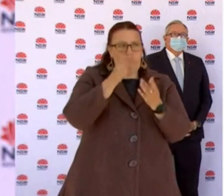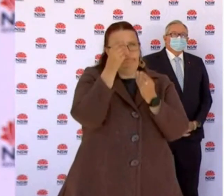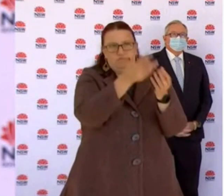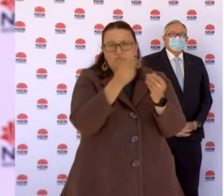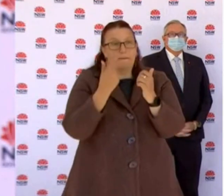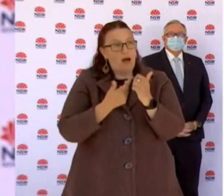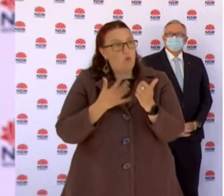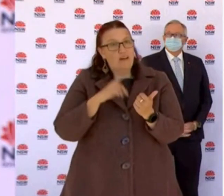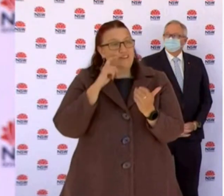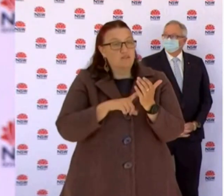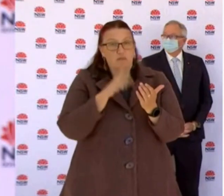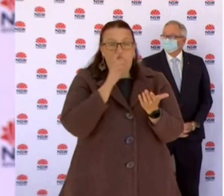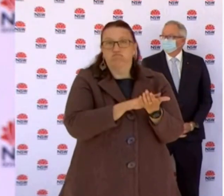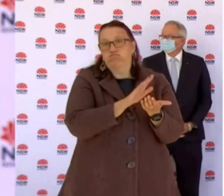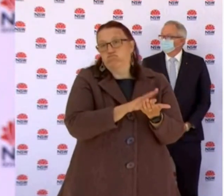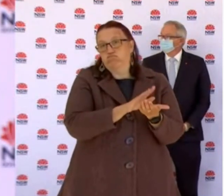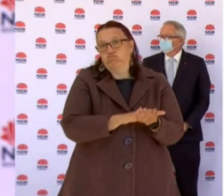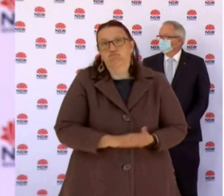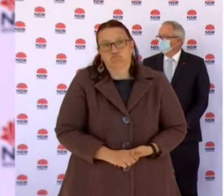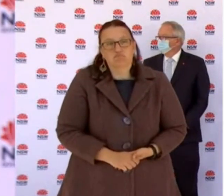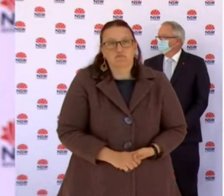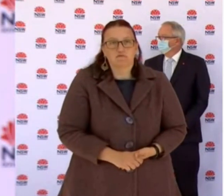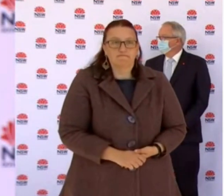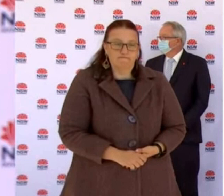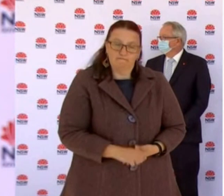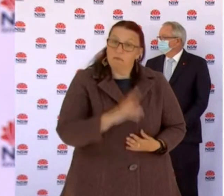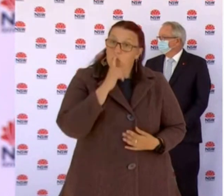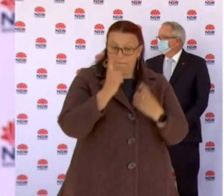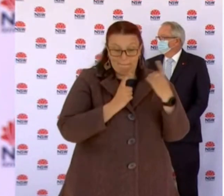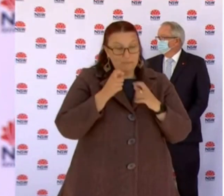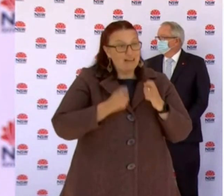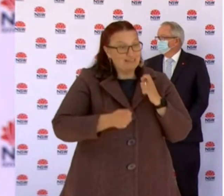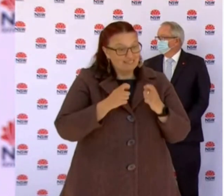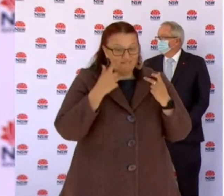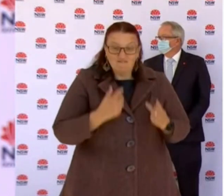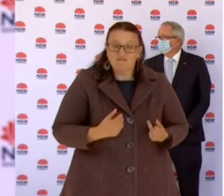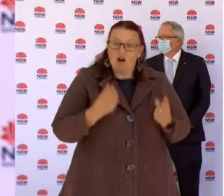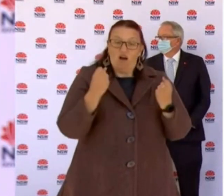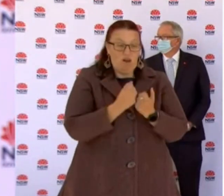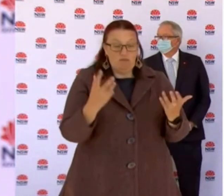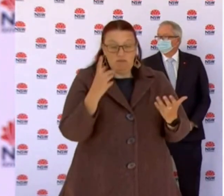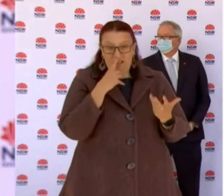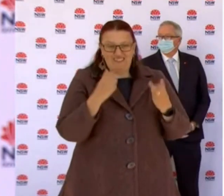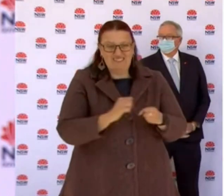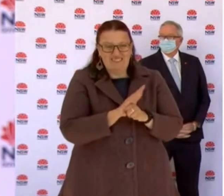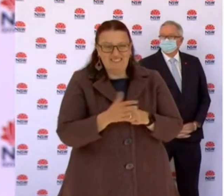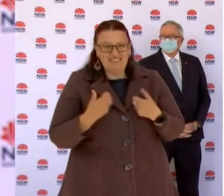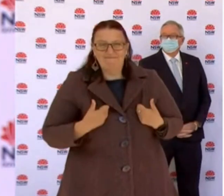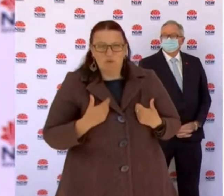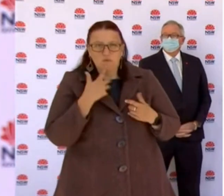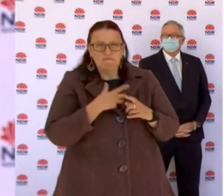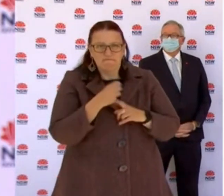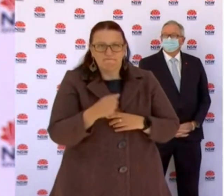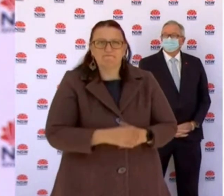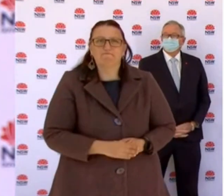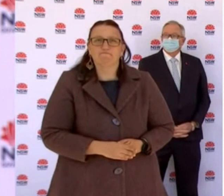want to acknowledge the fact that that testing and finding all those cases is going to be so crucial. How concerned,